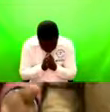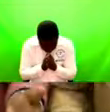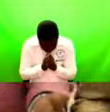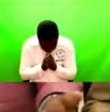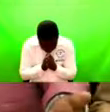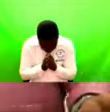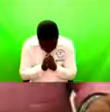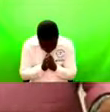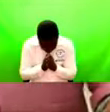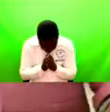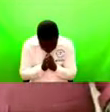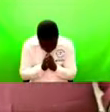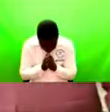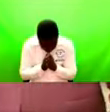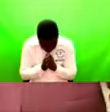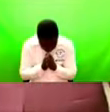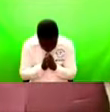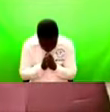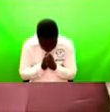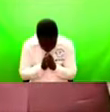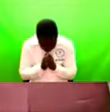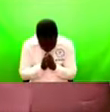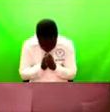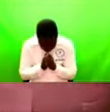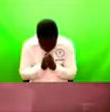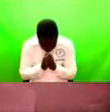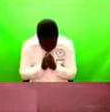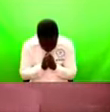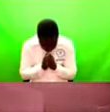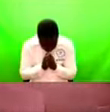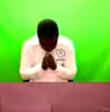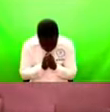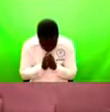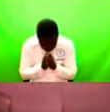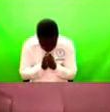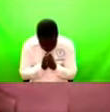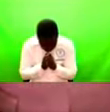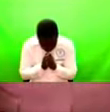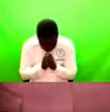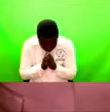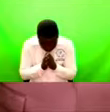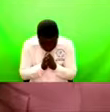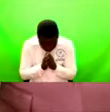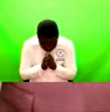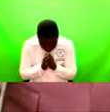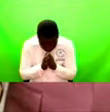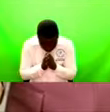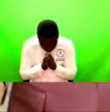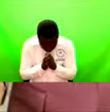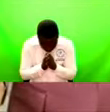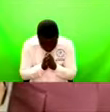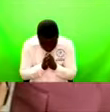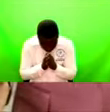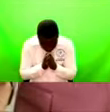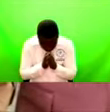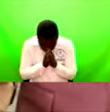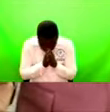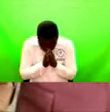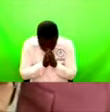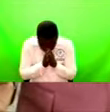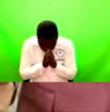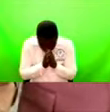Katandi Mosanda, Baba Yande, Miriando, Zubulu Masande, Makarianda,